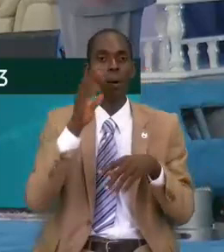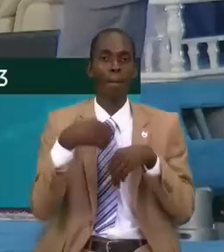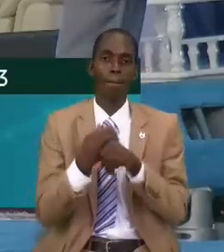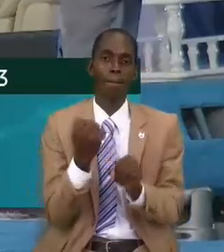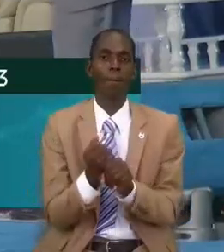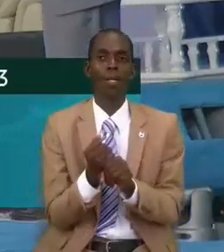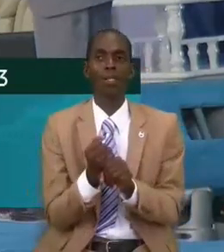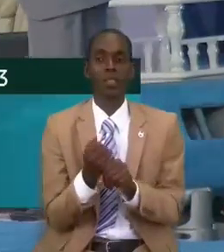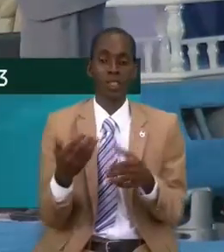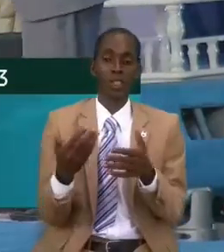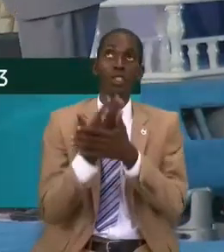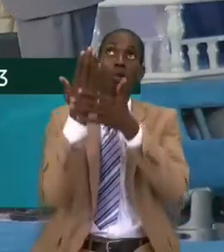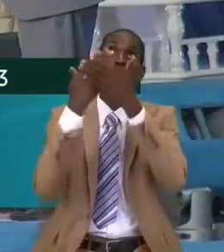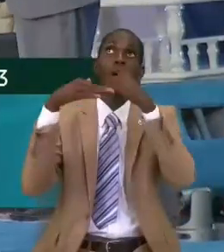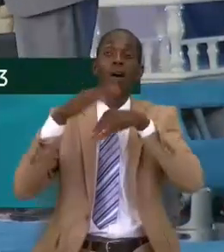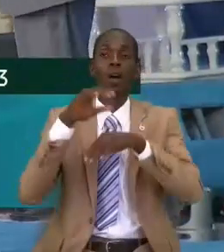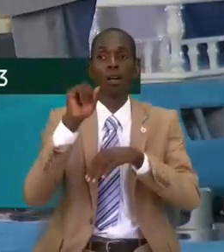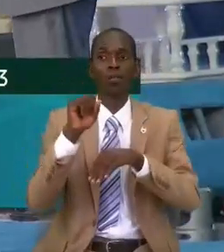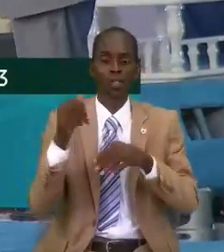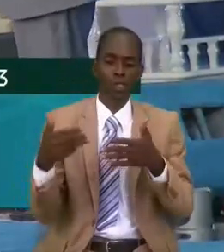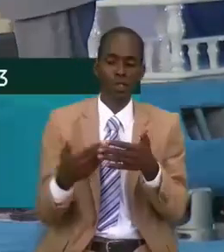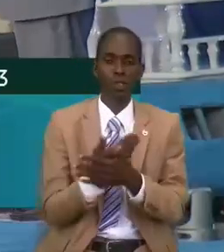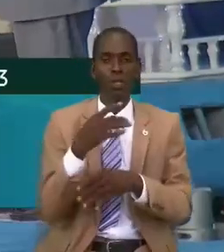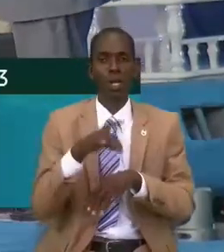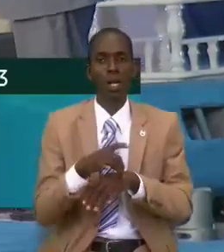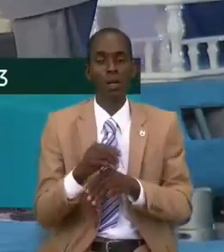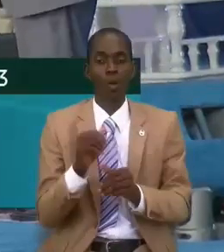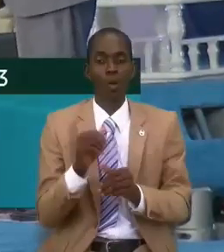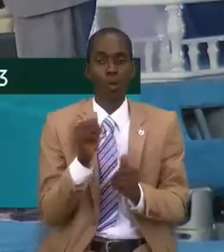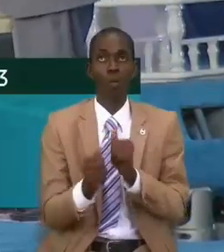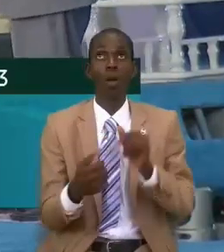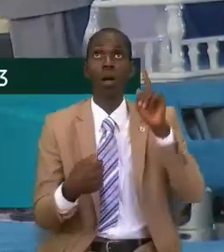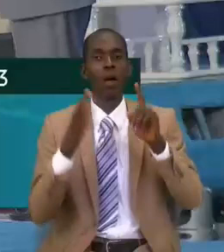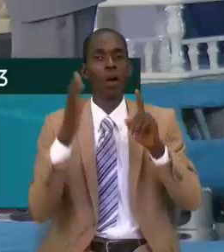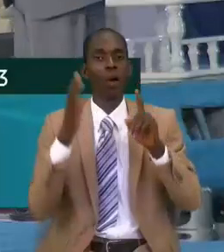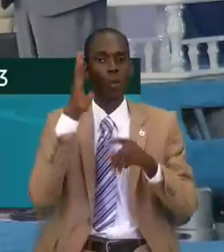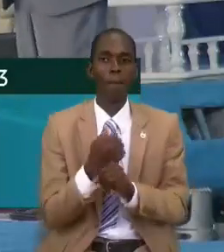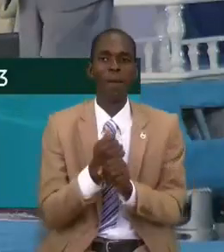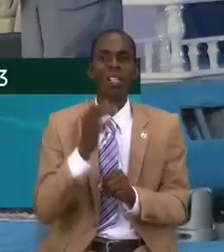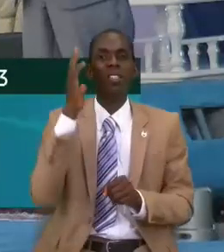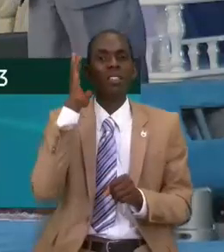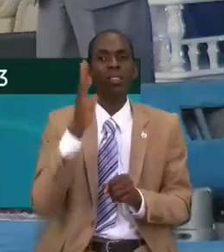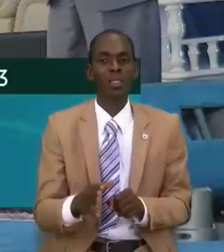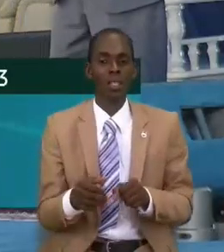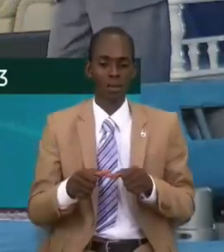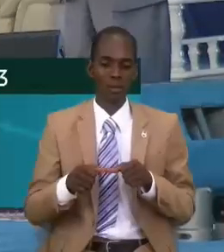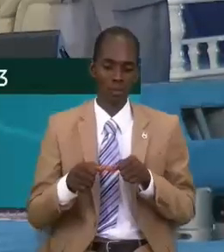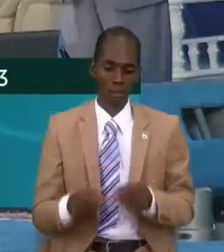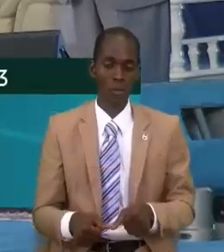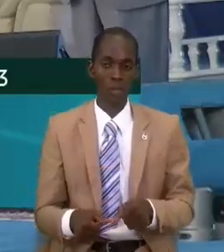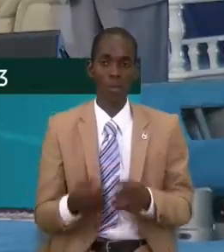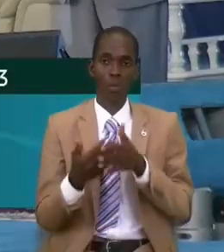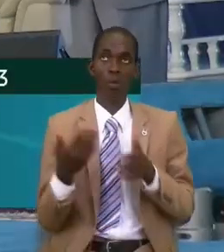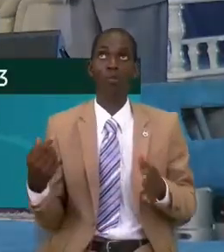earth, which I will make, shall remain before me, says the Lord. So shall your